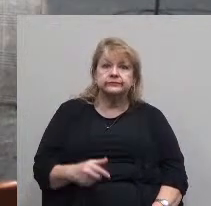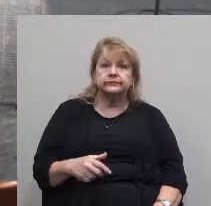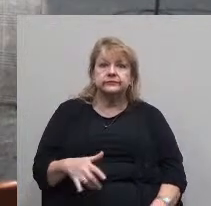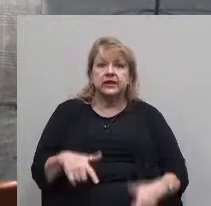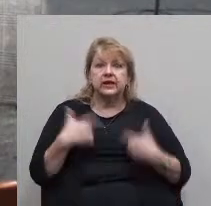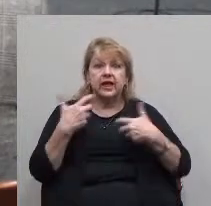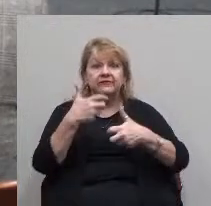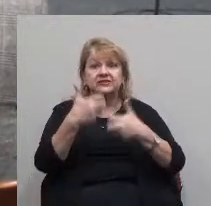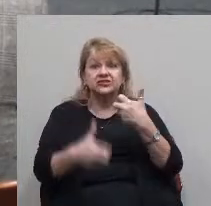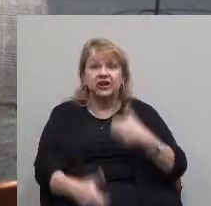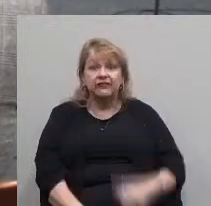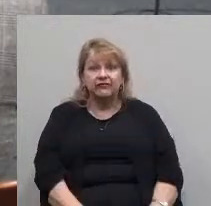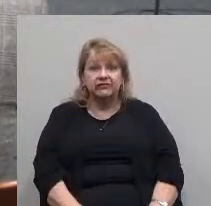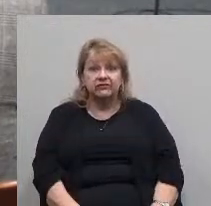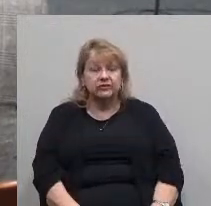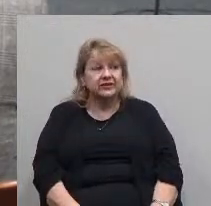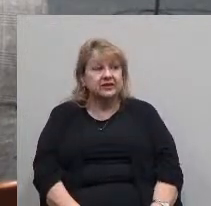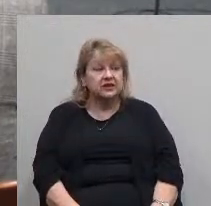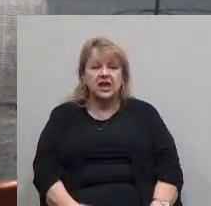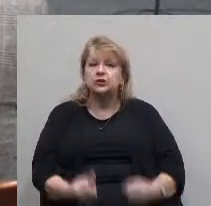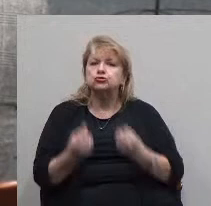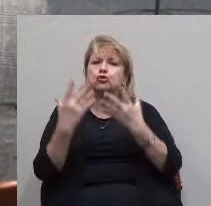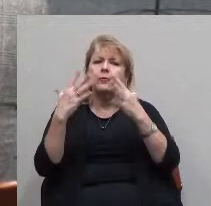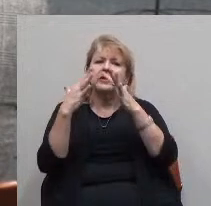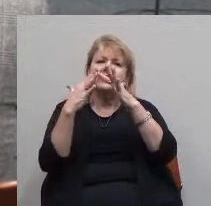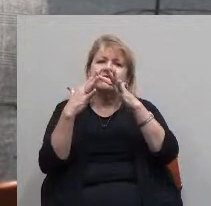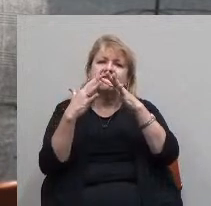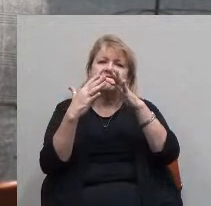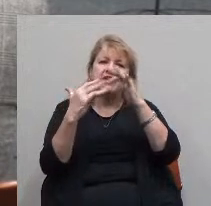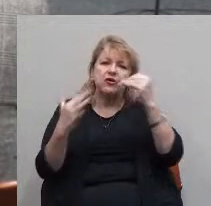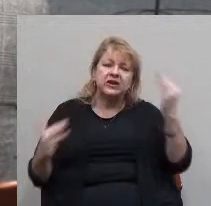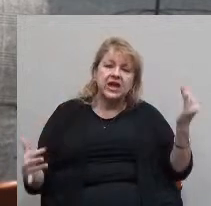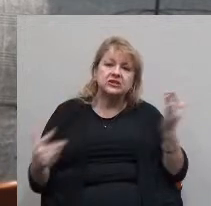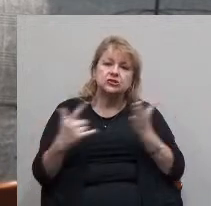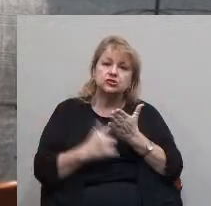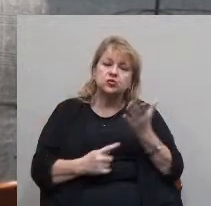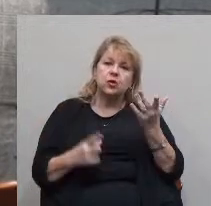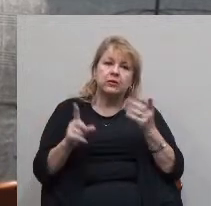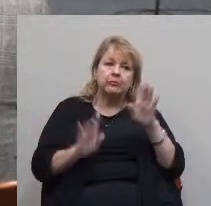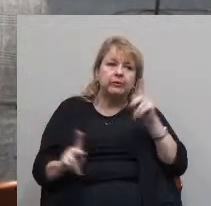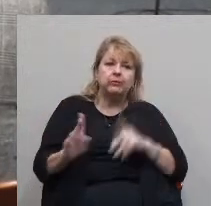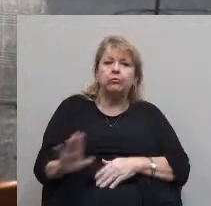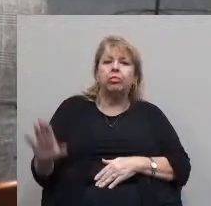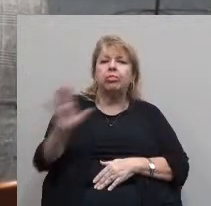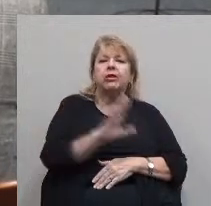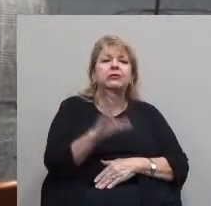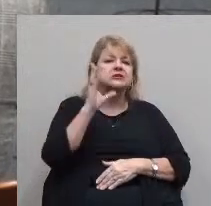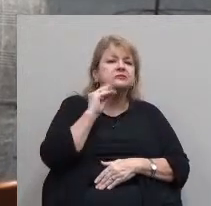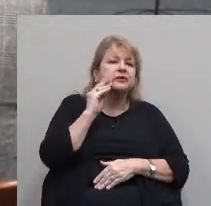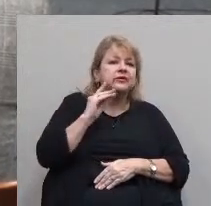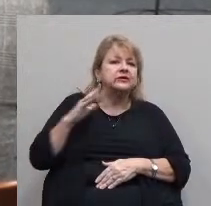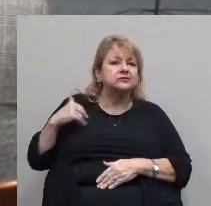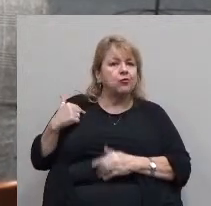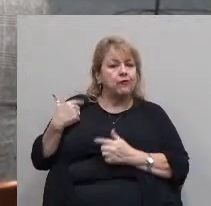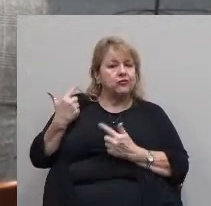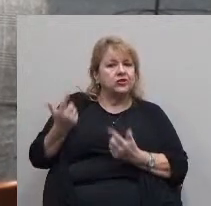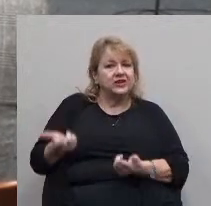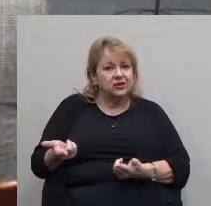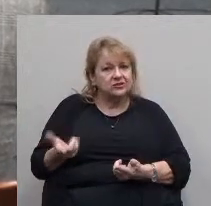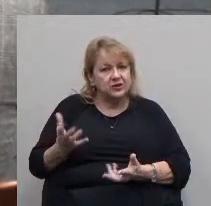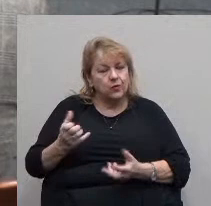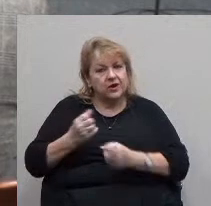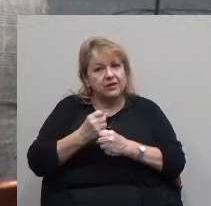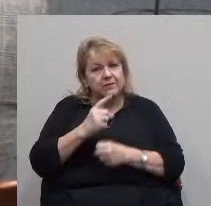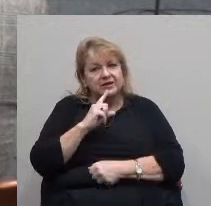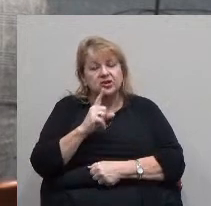life is tough in many ways, and there's so many variations of what has happened to people over the years. And I just want to make sure,